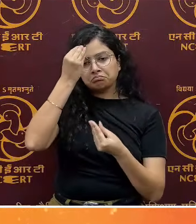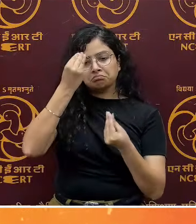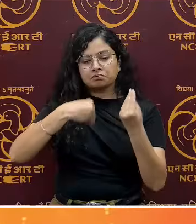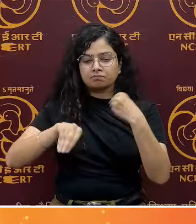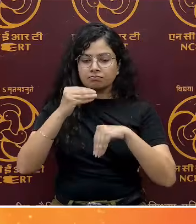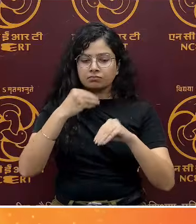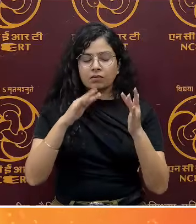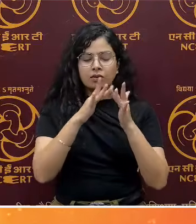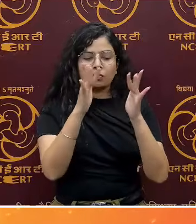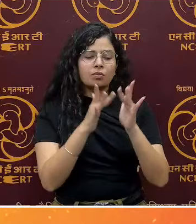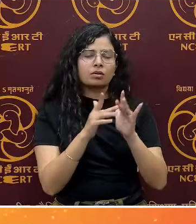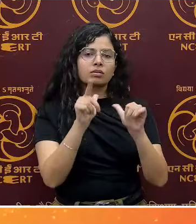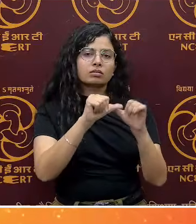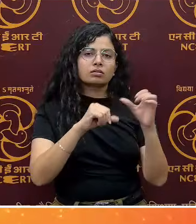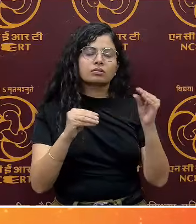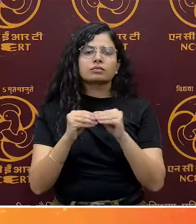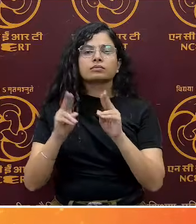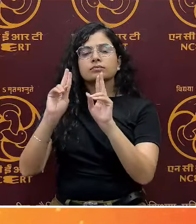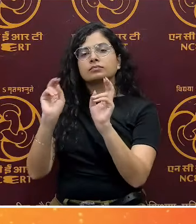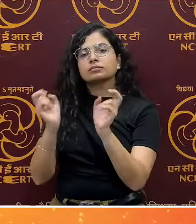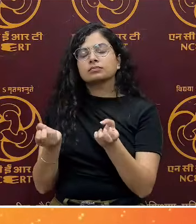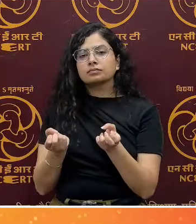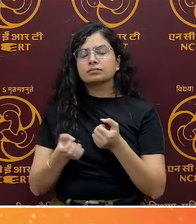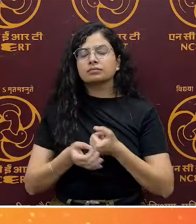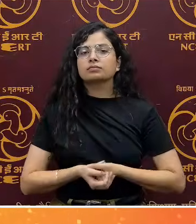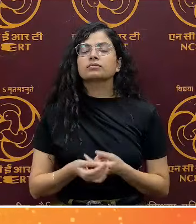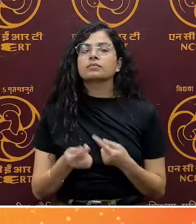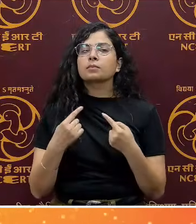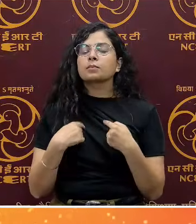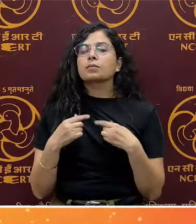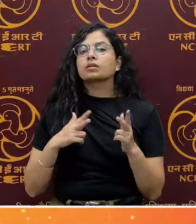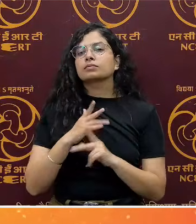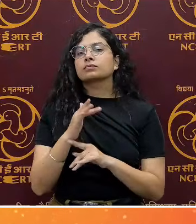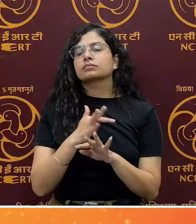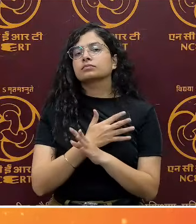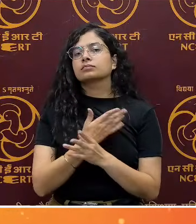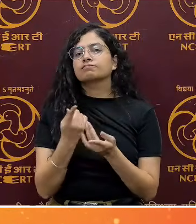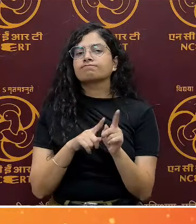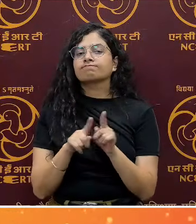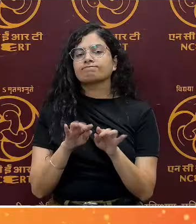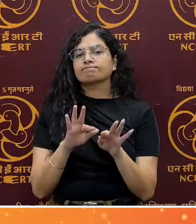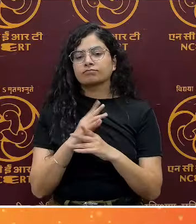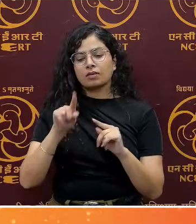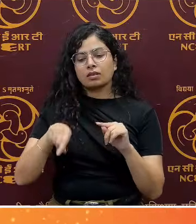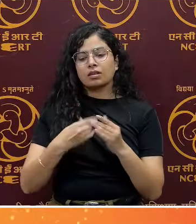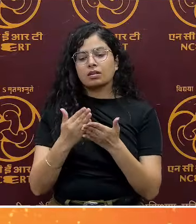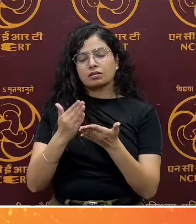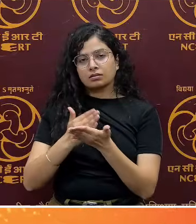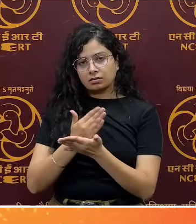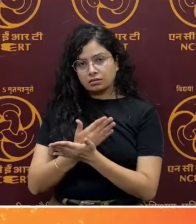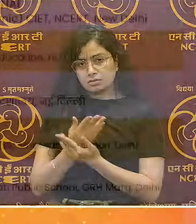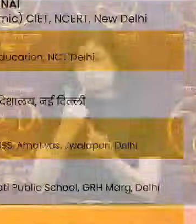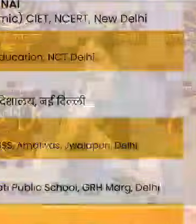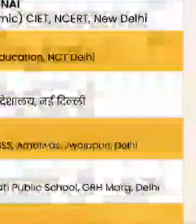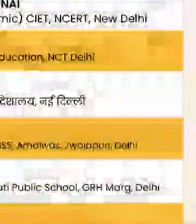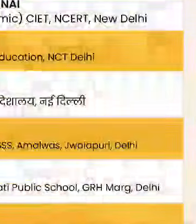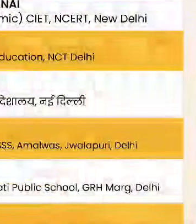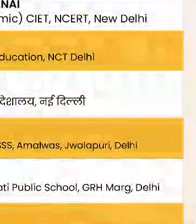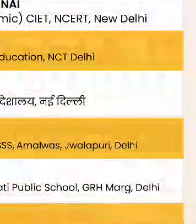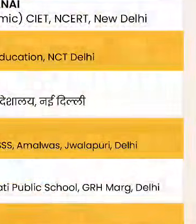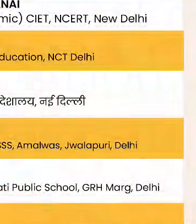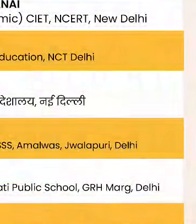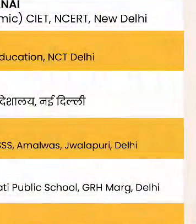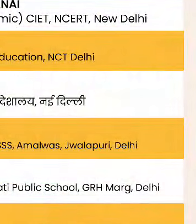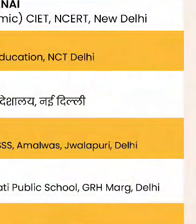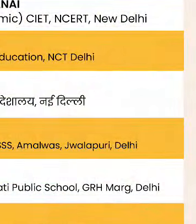these virtual lab and the topic. I can also tell you like the next program that you can watch on our eVidya